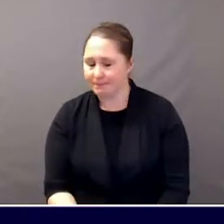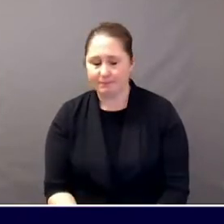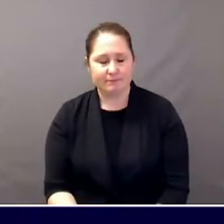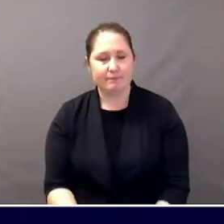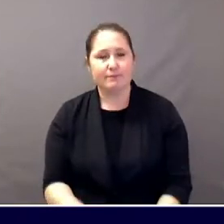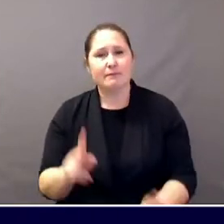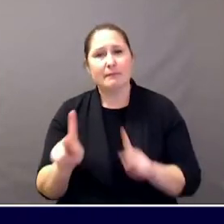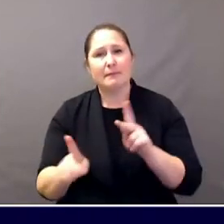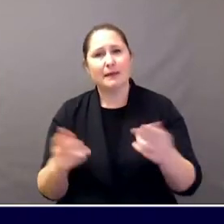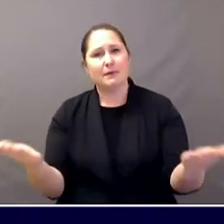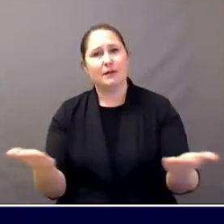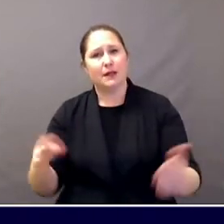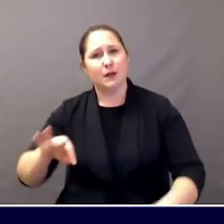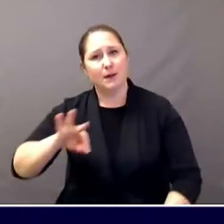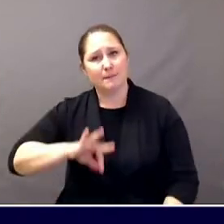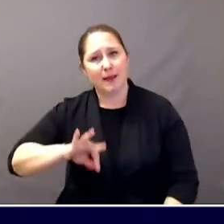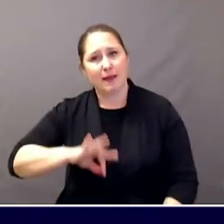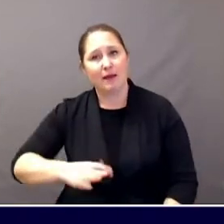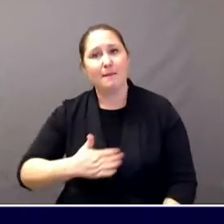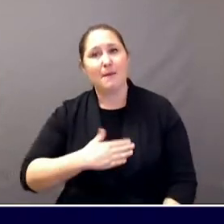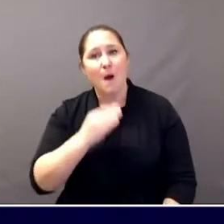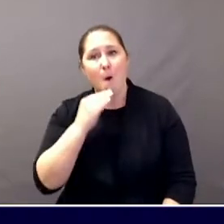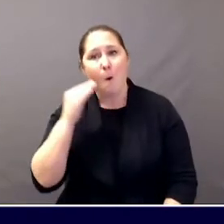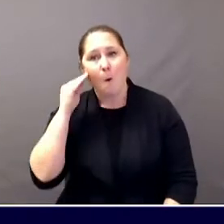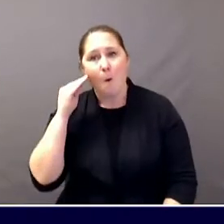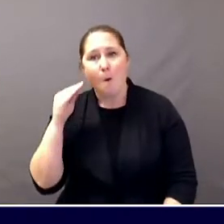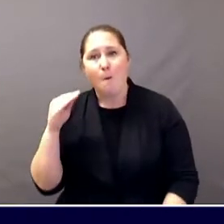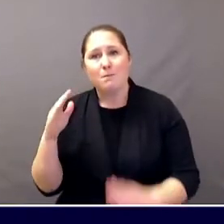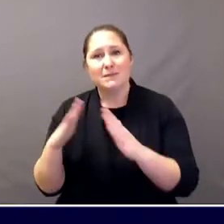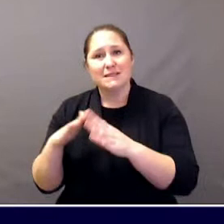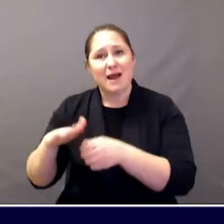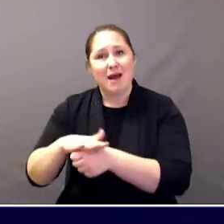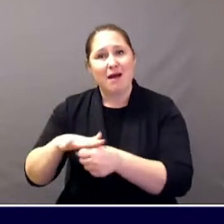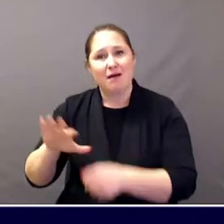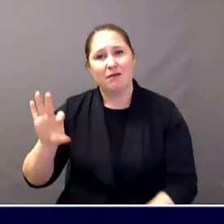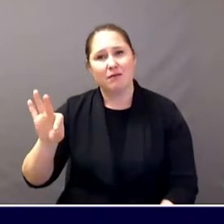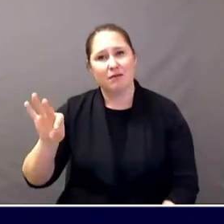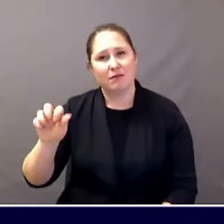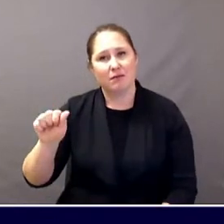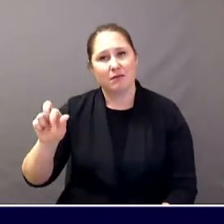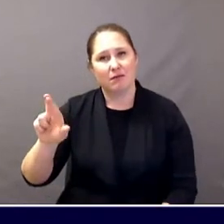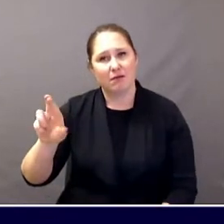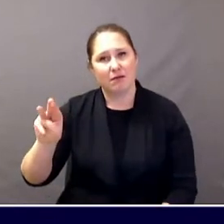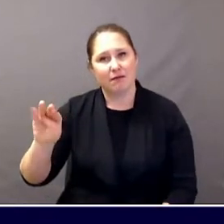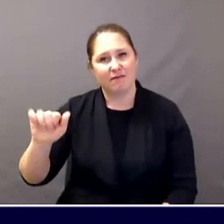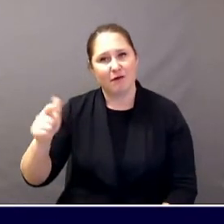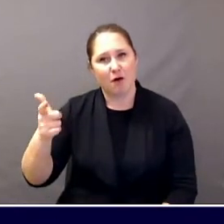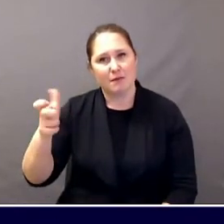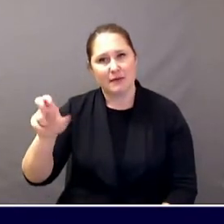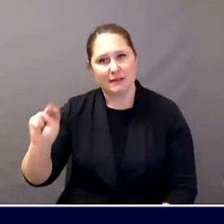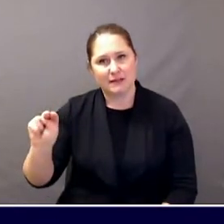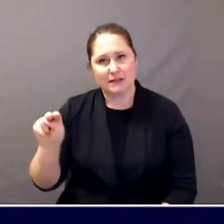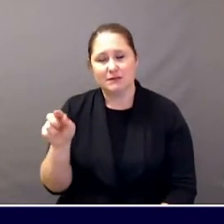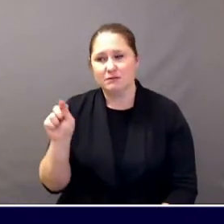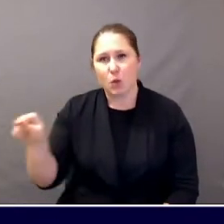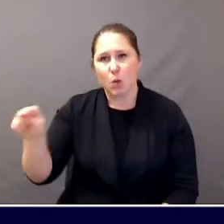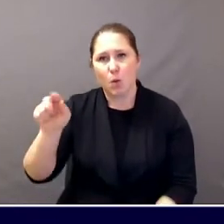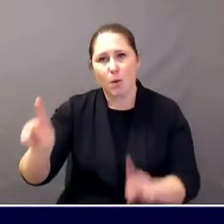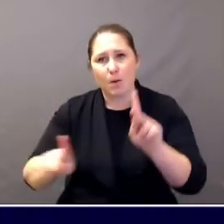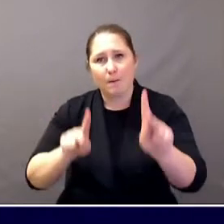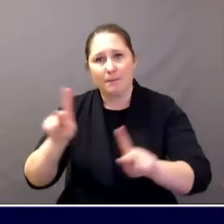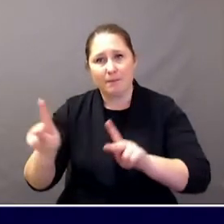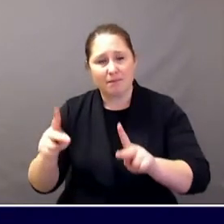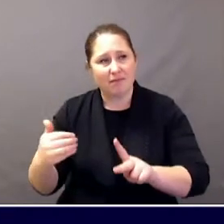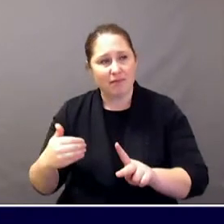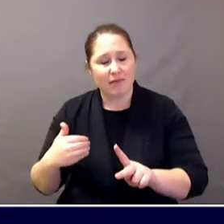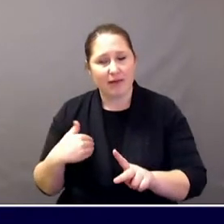about the people I know in my hometown of Farmington who are of this age group or with medical conditions that might imperil their